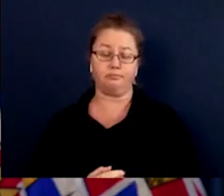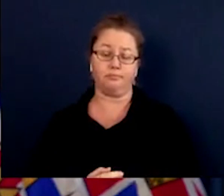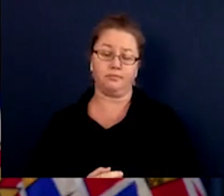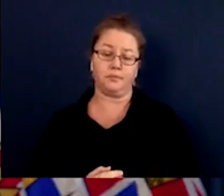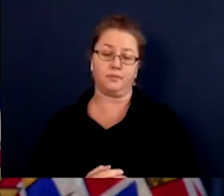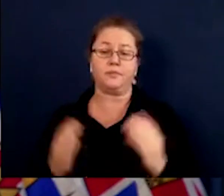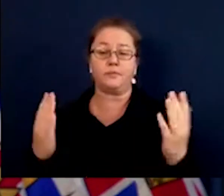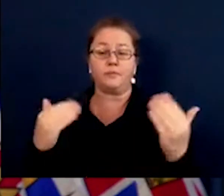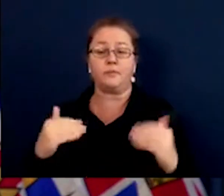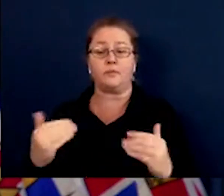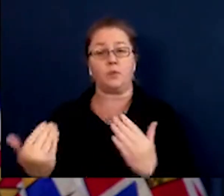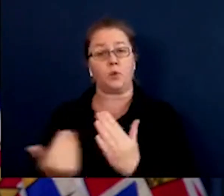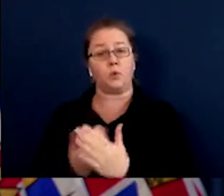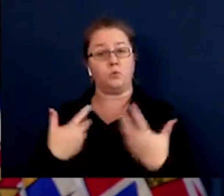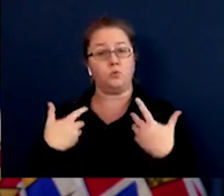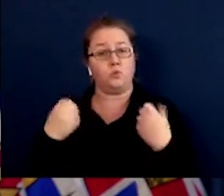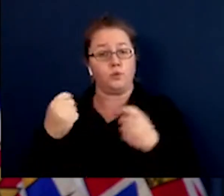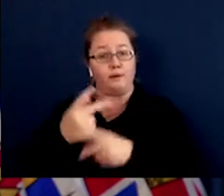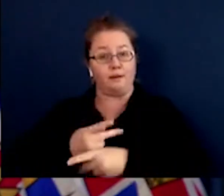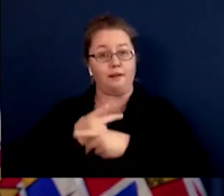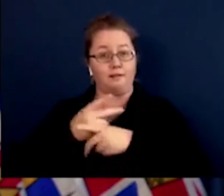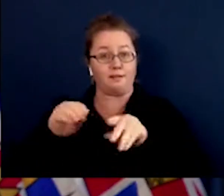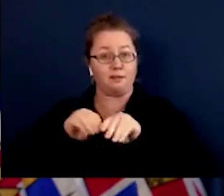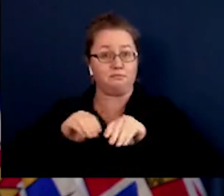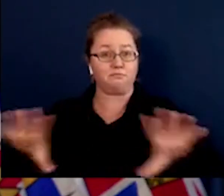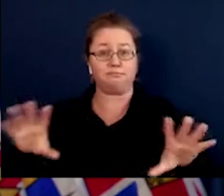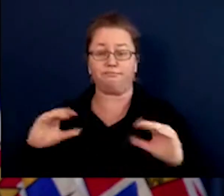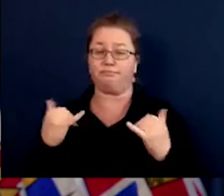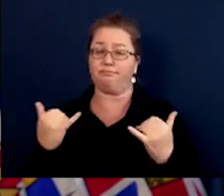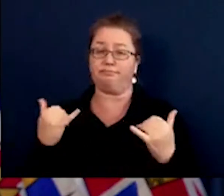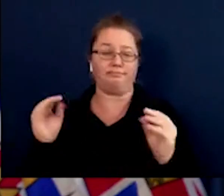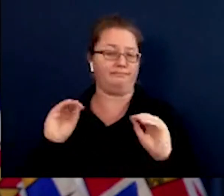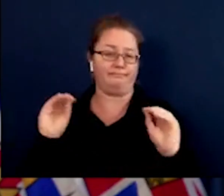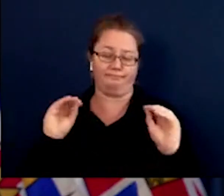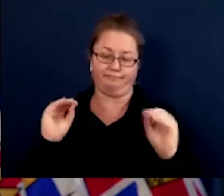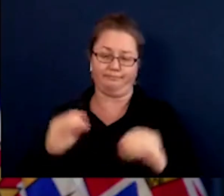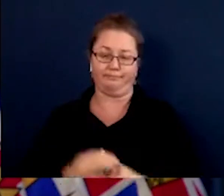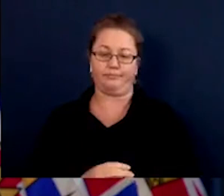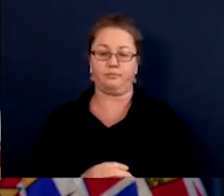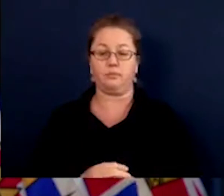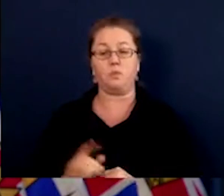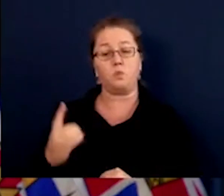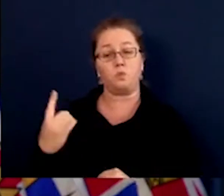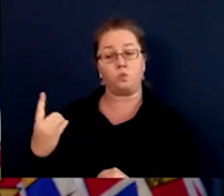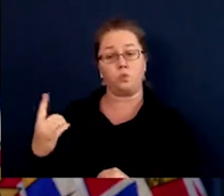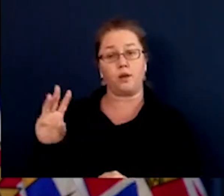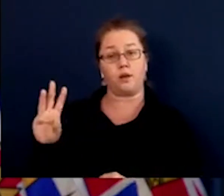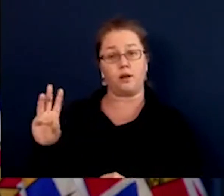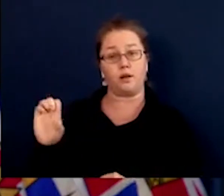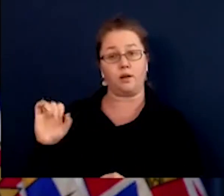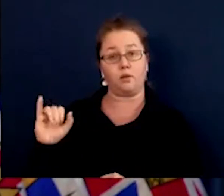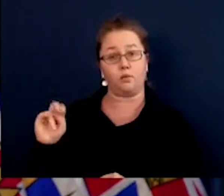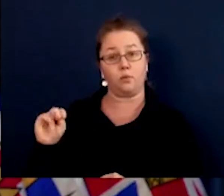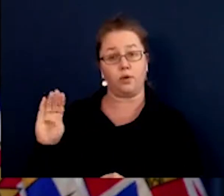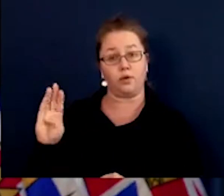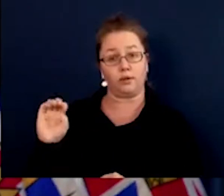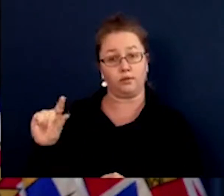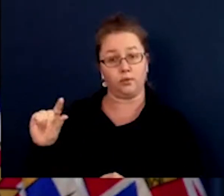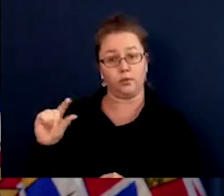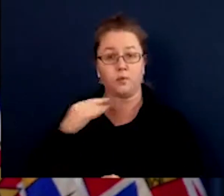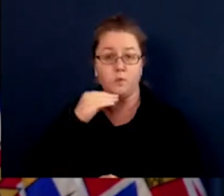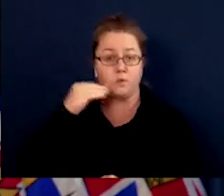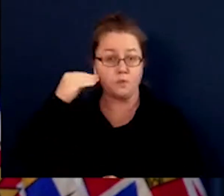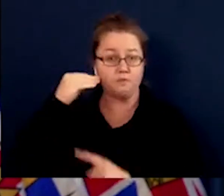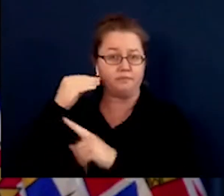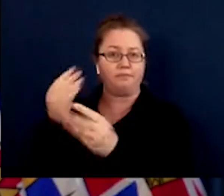We have no new healthcare outbreaks to report at this time, and one of the outbreaks that we had at the Weinberg residence has